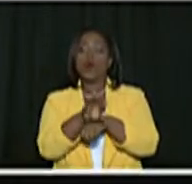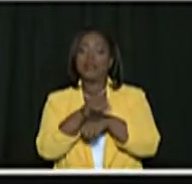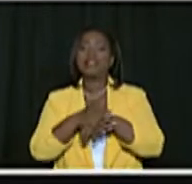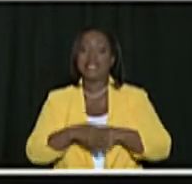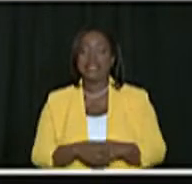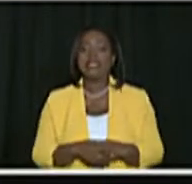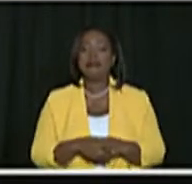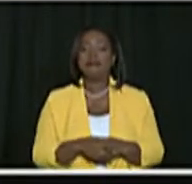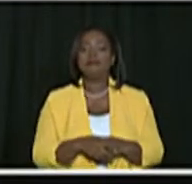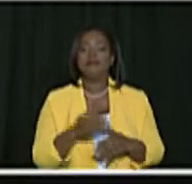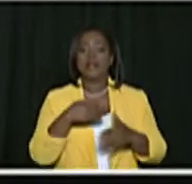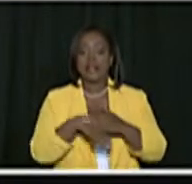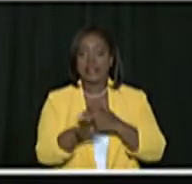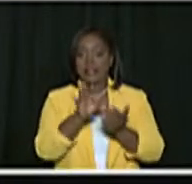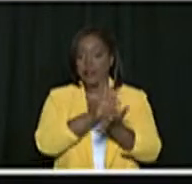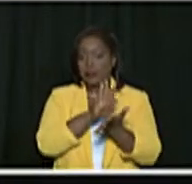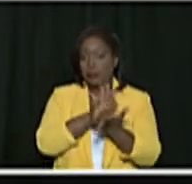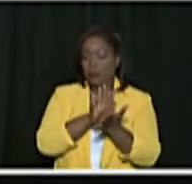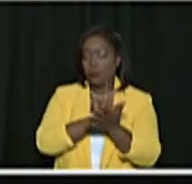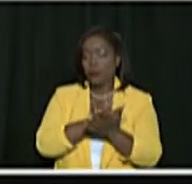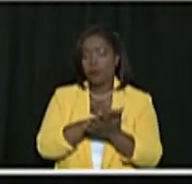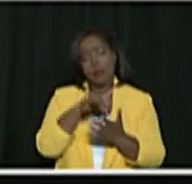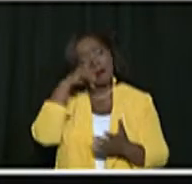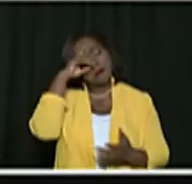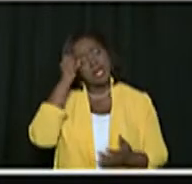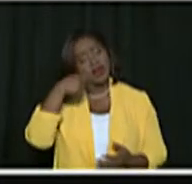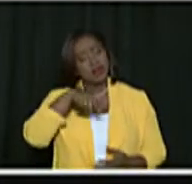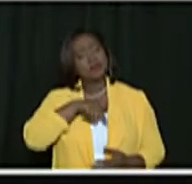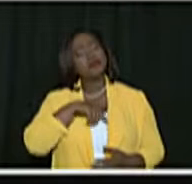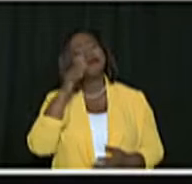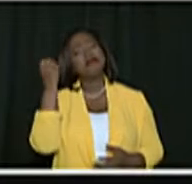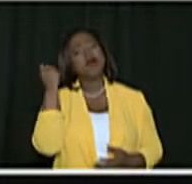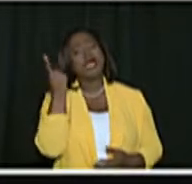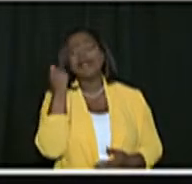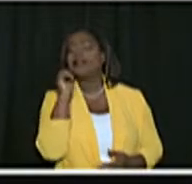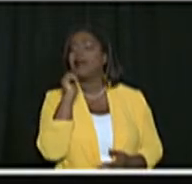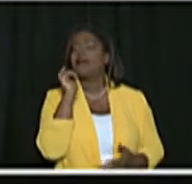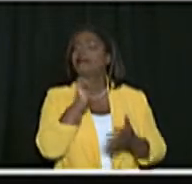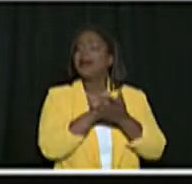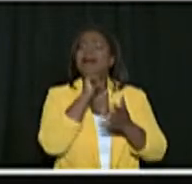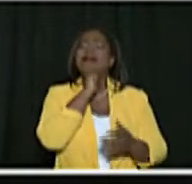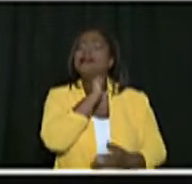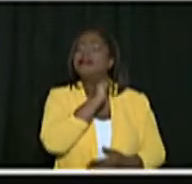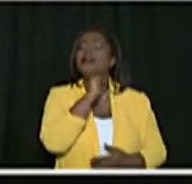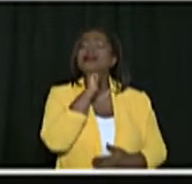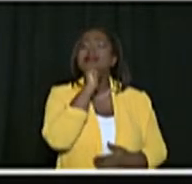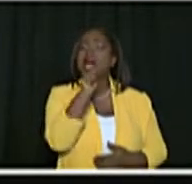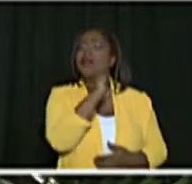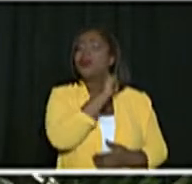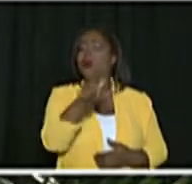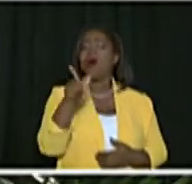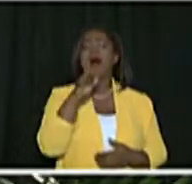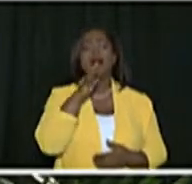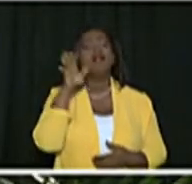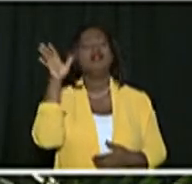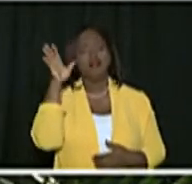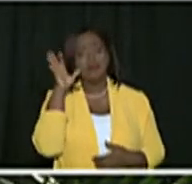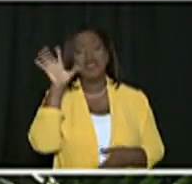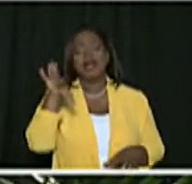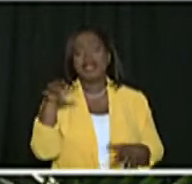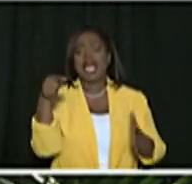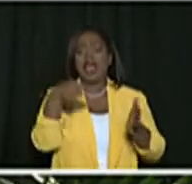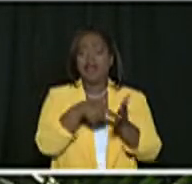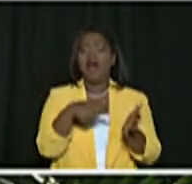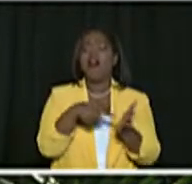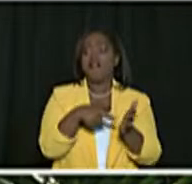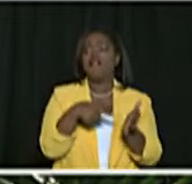team would be doing. We do understand that not every parent would be able to afford a clinical psychologist, etc., or